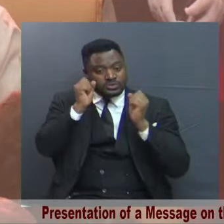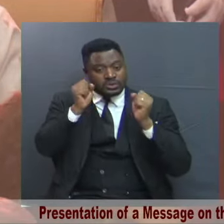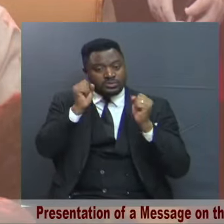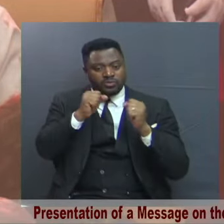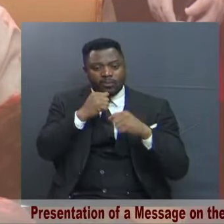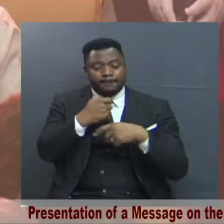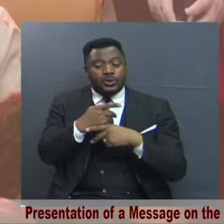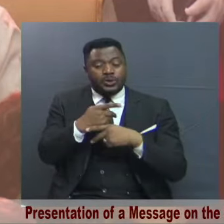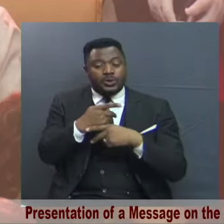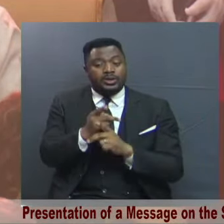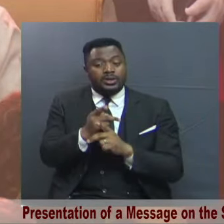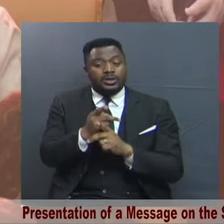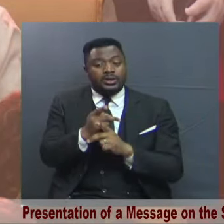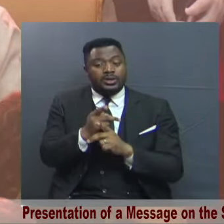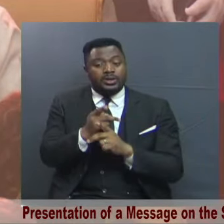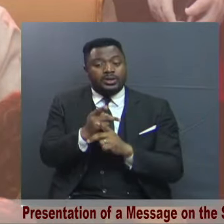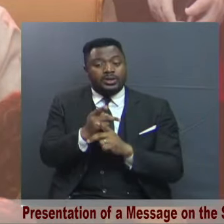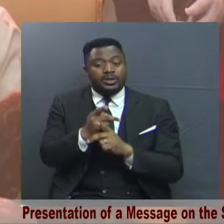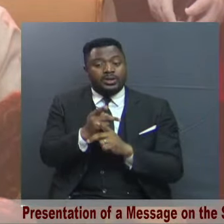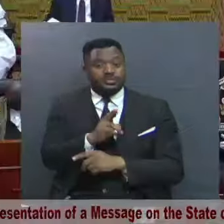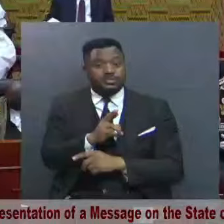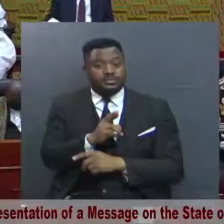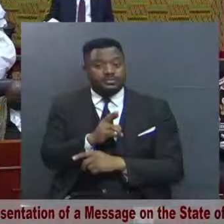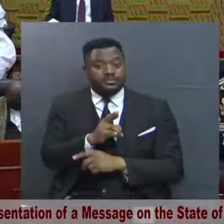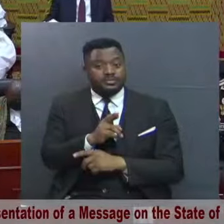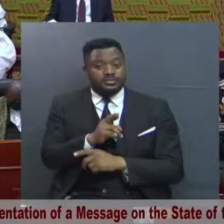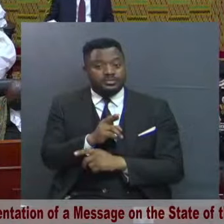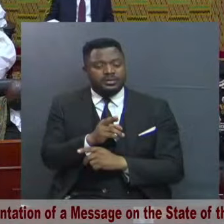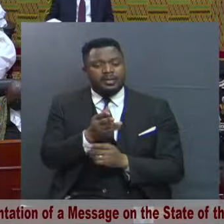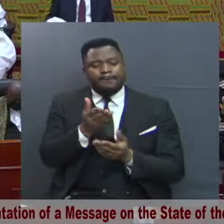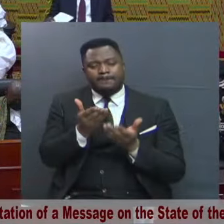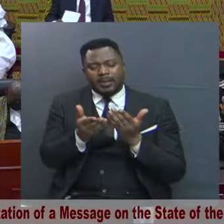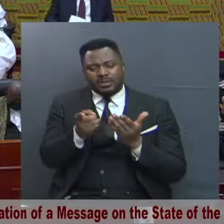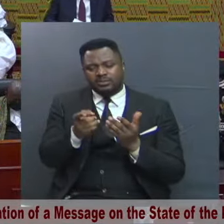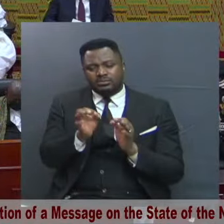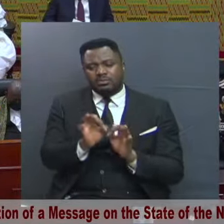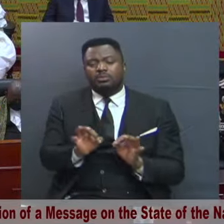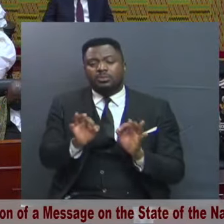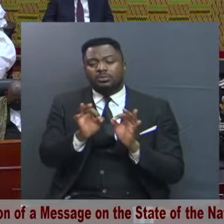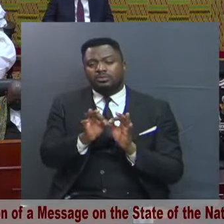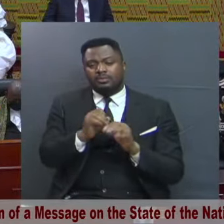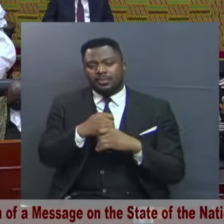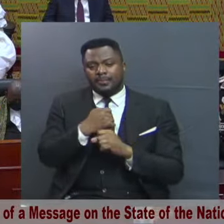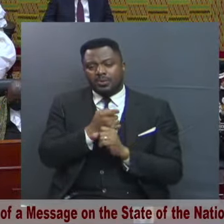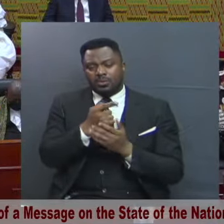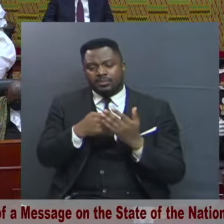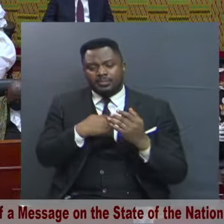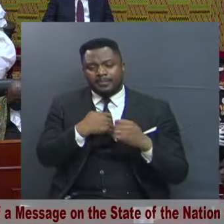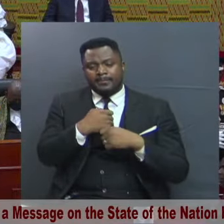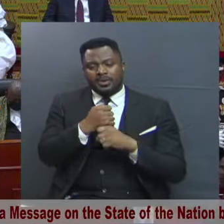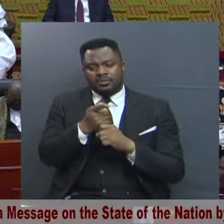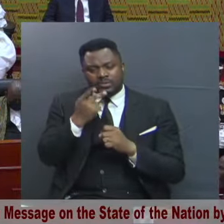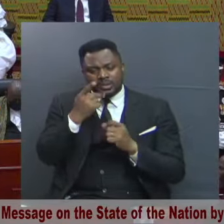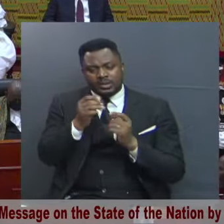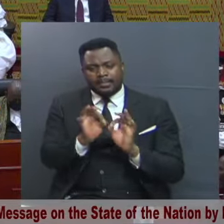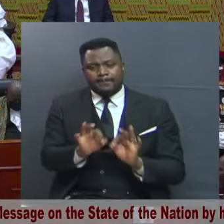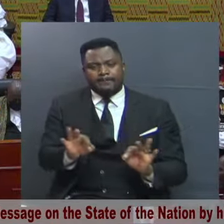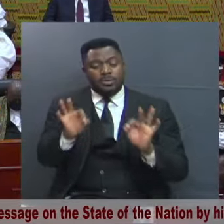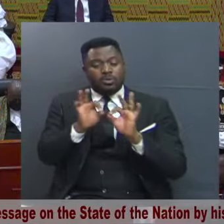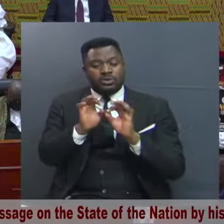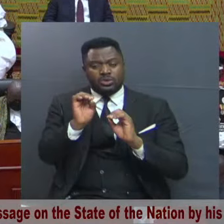unproductive if they were it is probably worthwhile making what I considered to be important